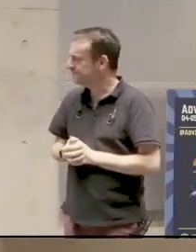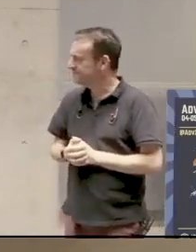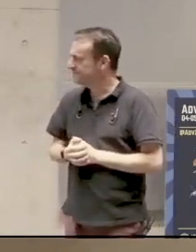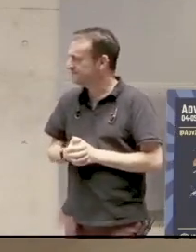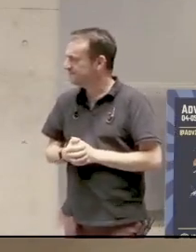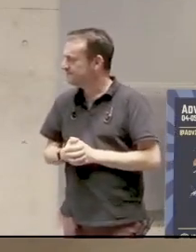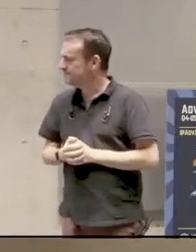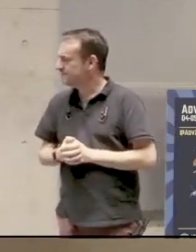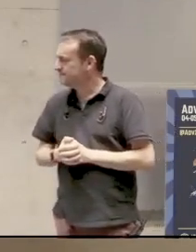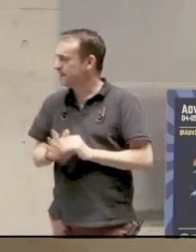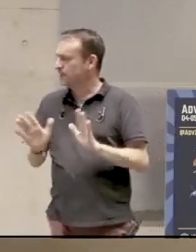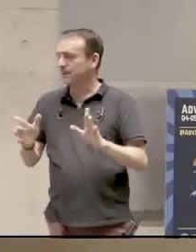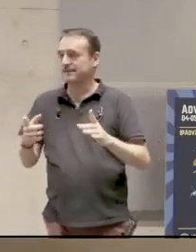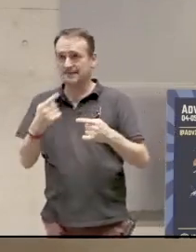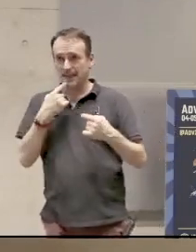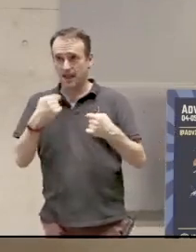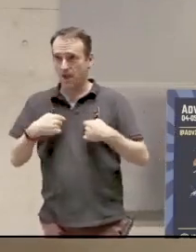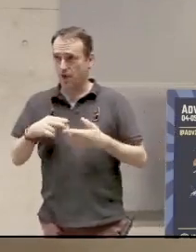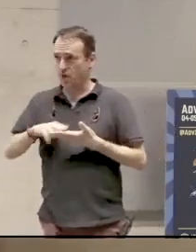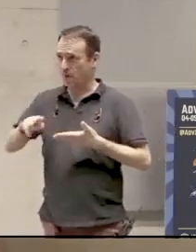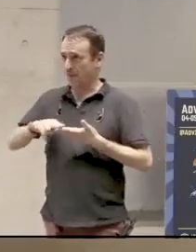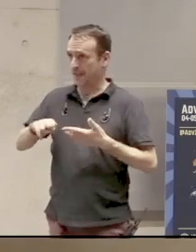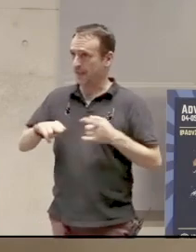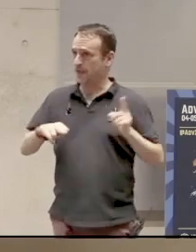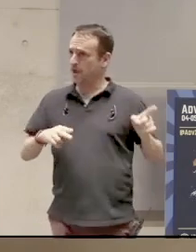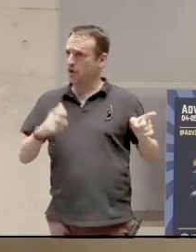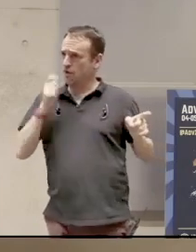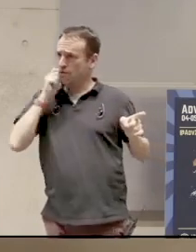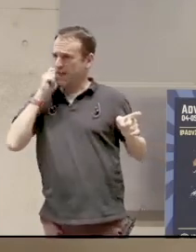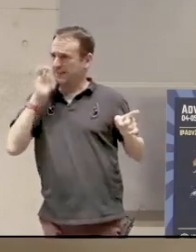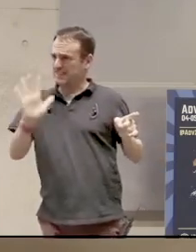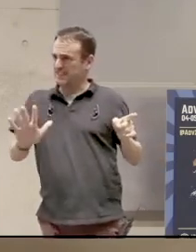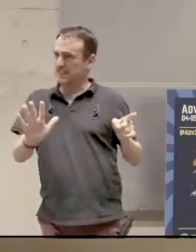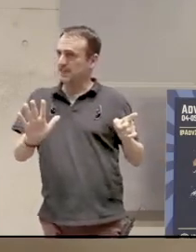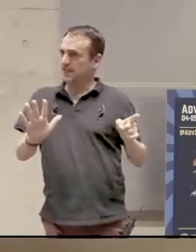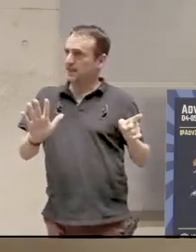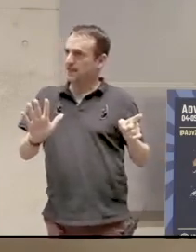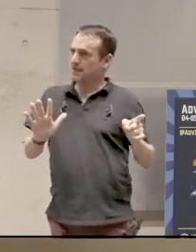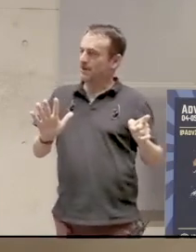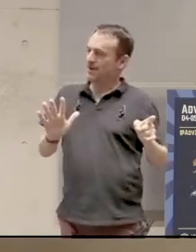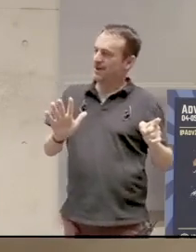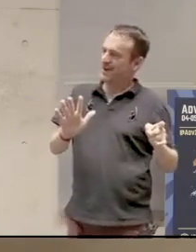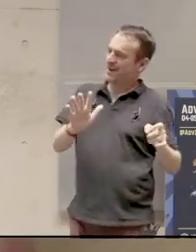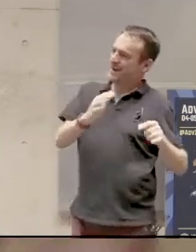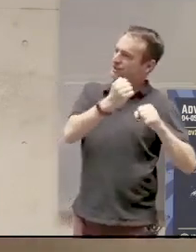Can I just say that normally I might take offense at that, but today, Ginger